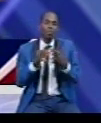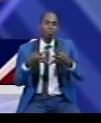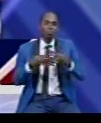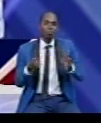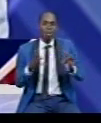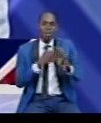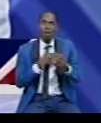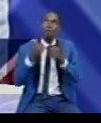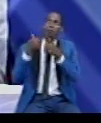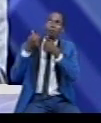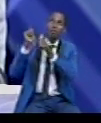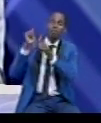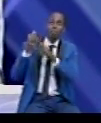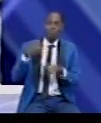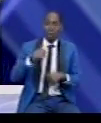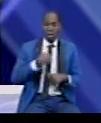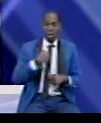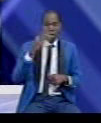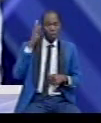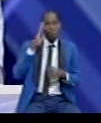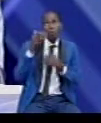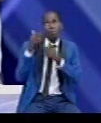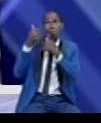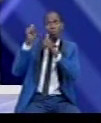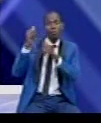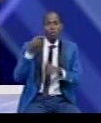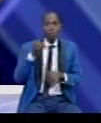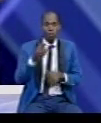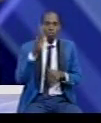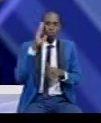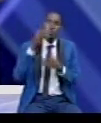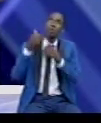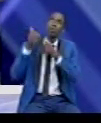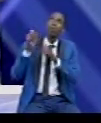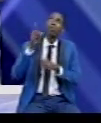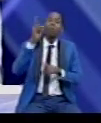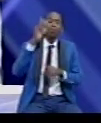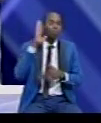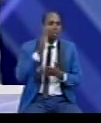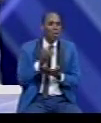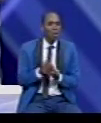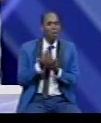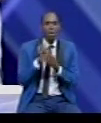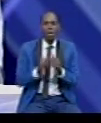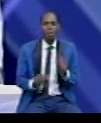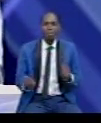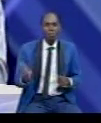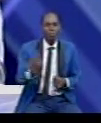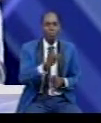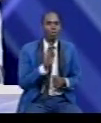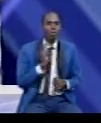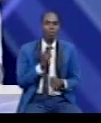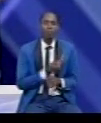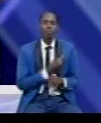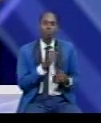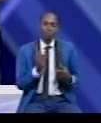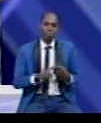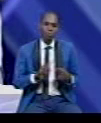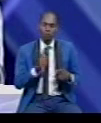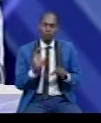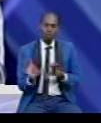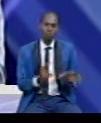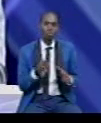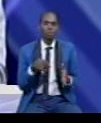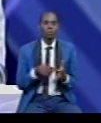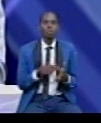follow. God wants every one of us to be involved. Don't be a spectator.